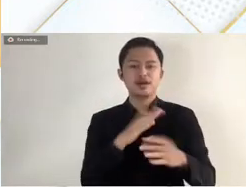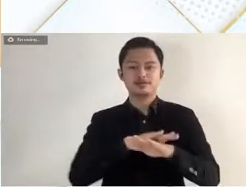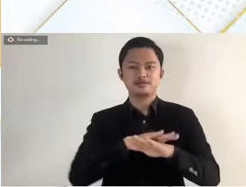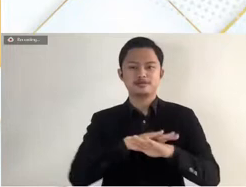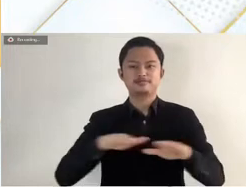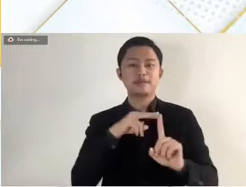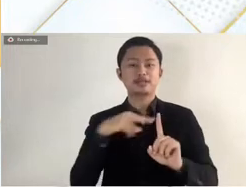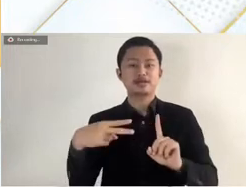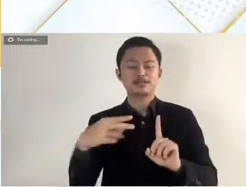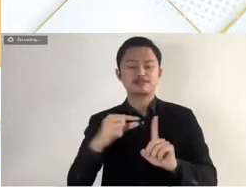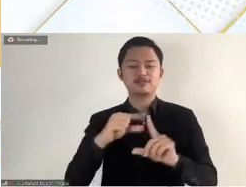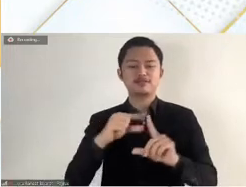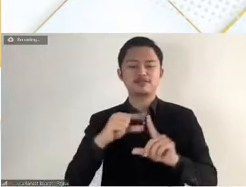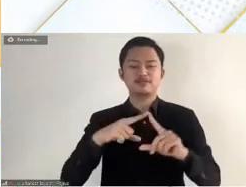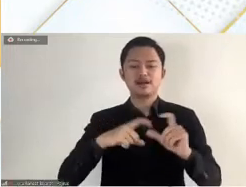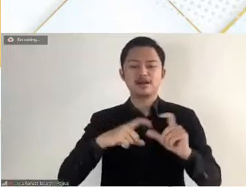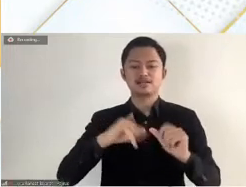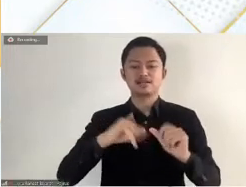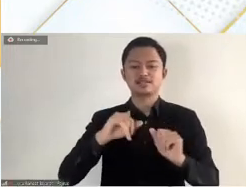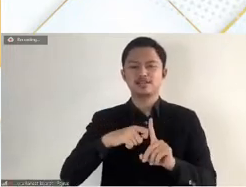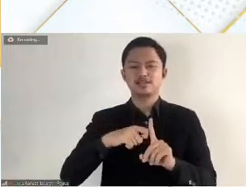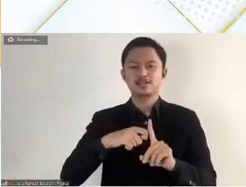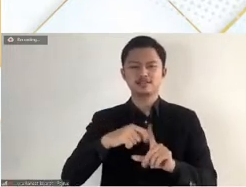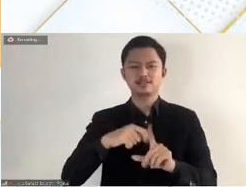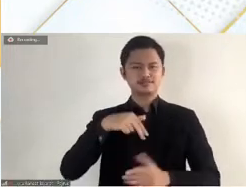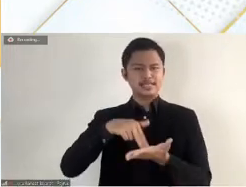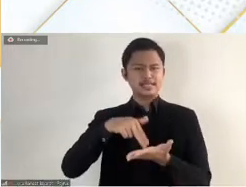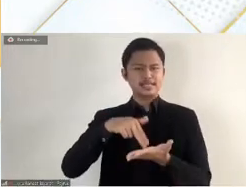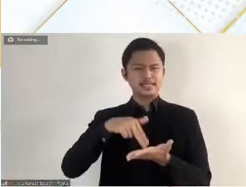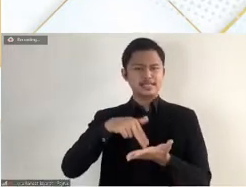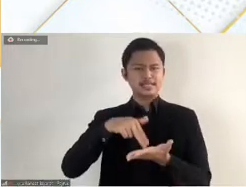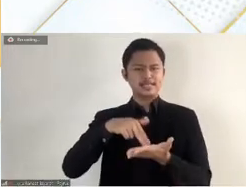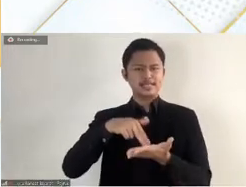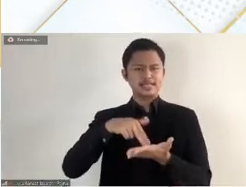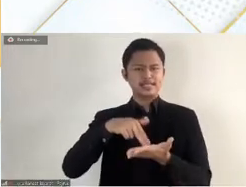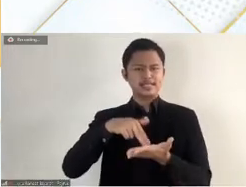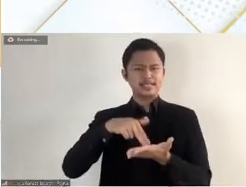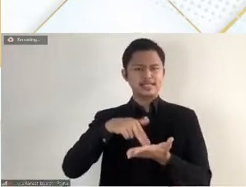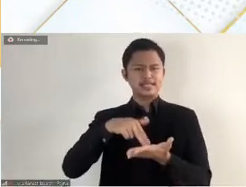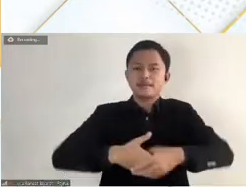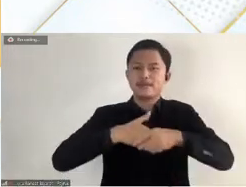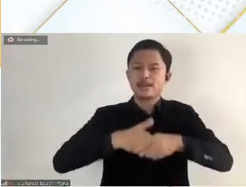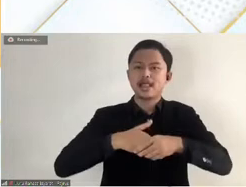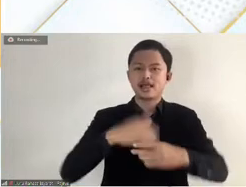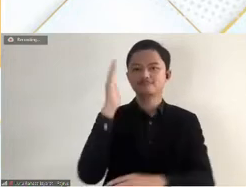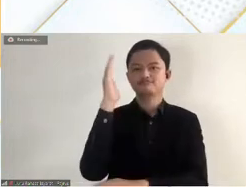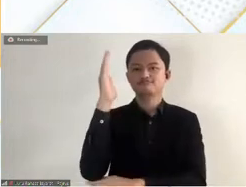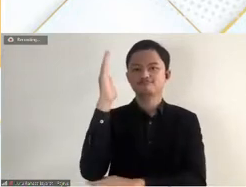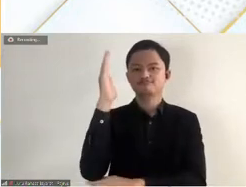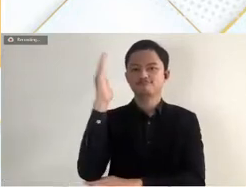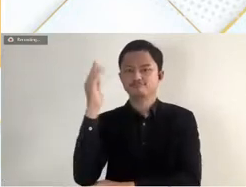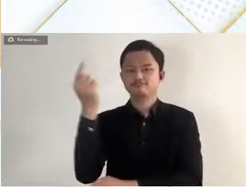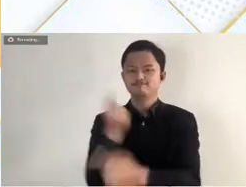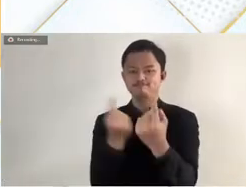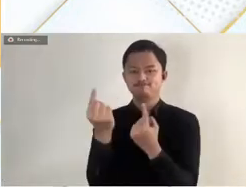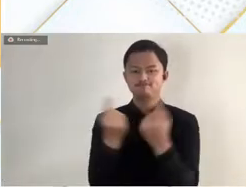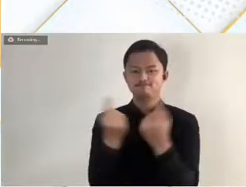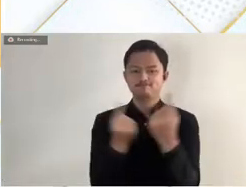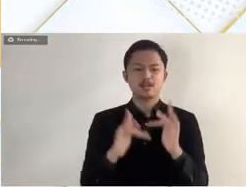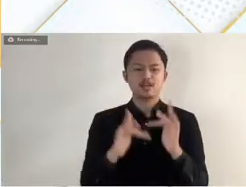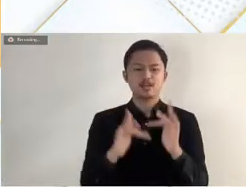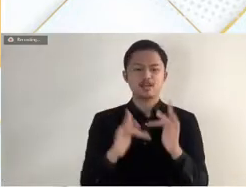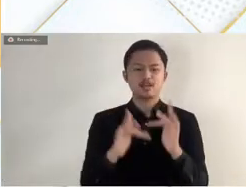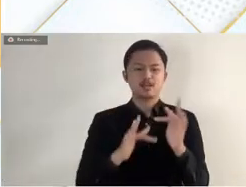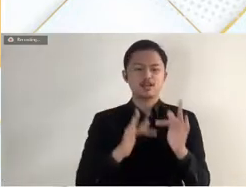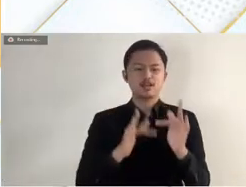perspective. Now, allow me to introduce the speakers that have joined us here online. First of all,